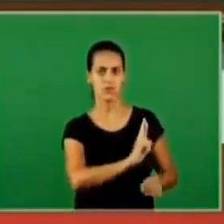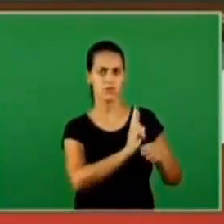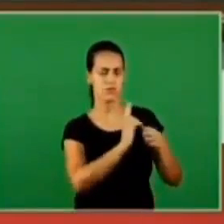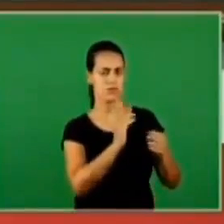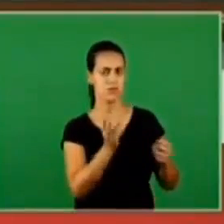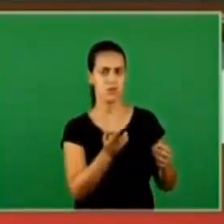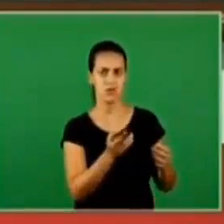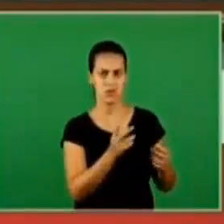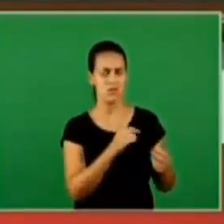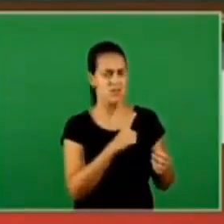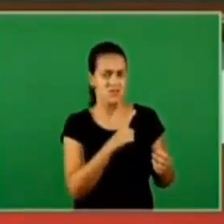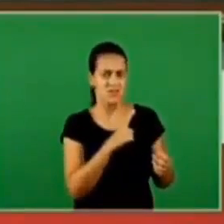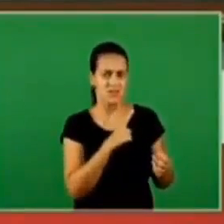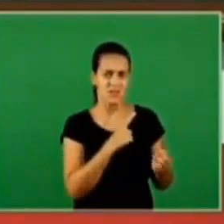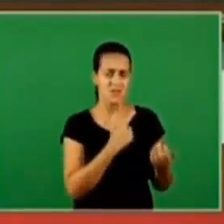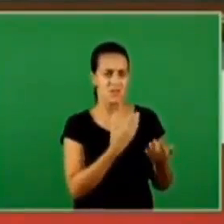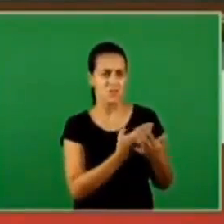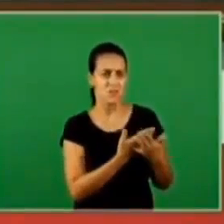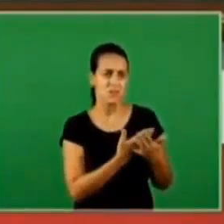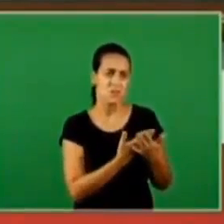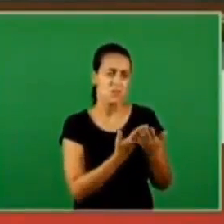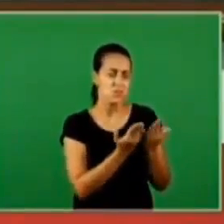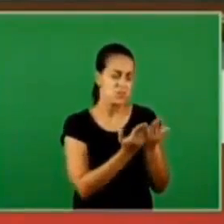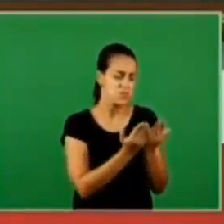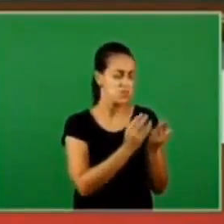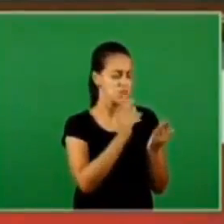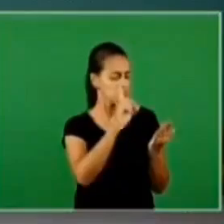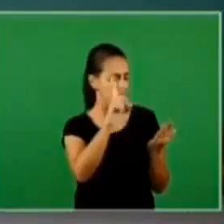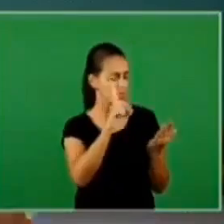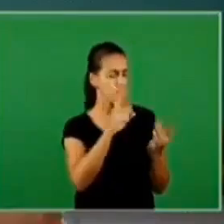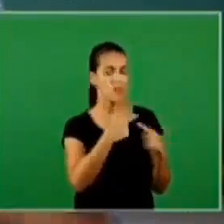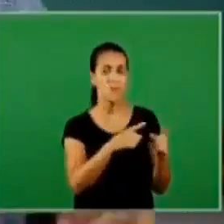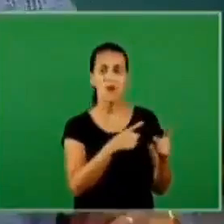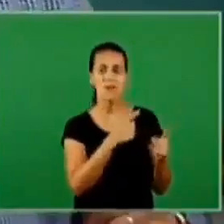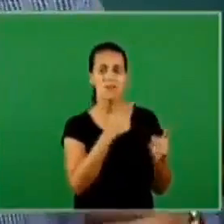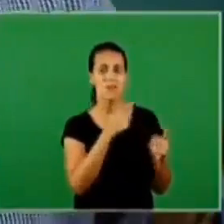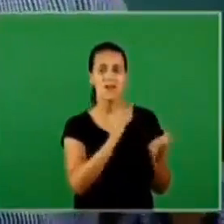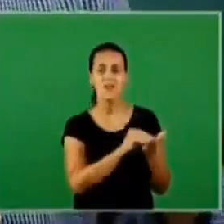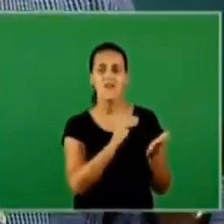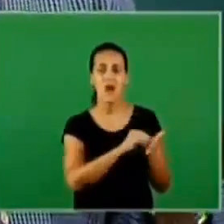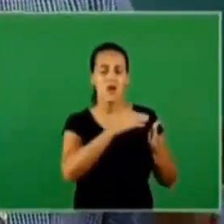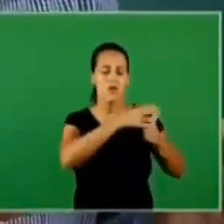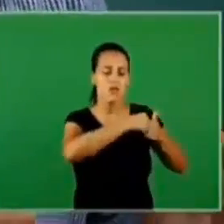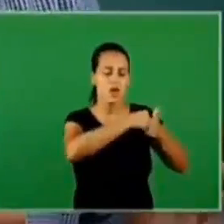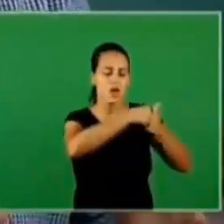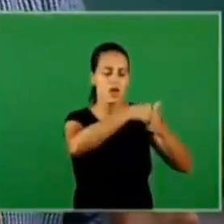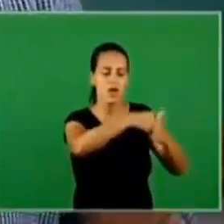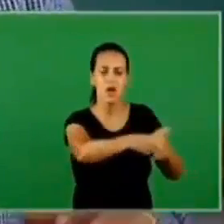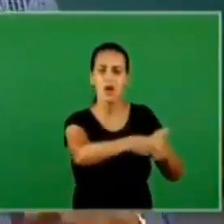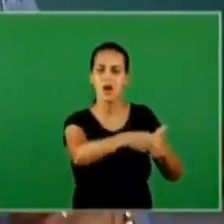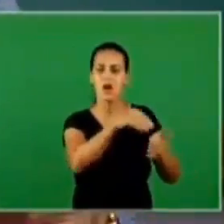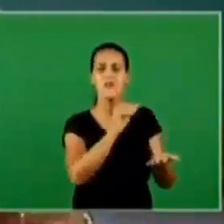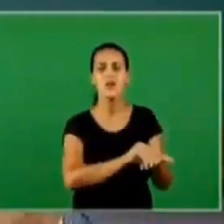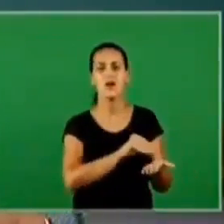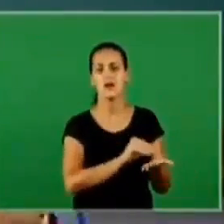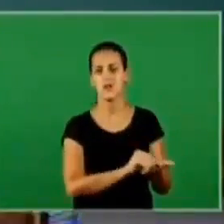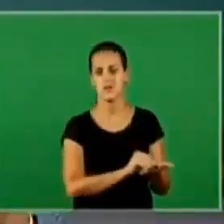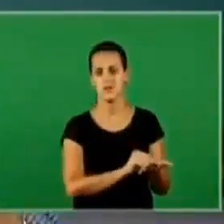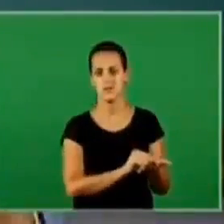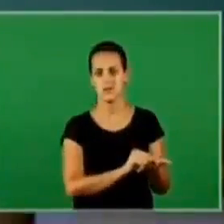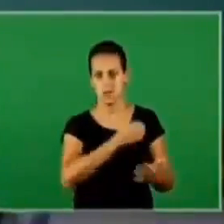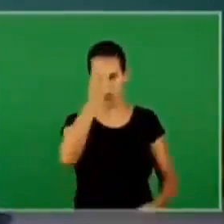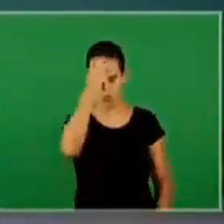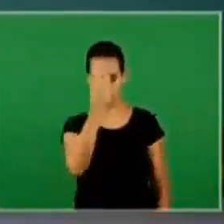in the Bible and praying, but they don't have a direction. They don't have a direction. It's not that